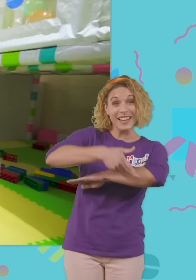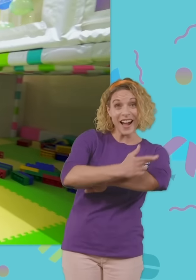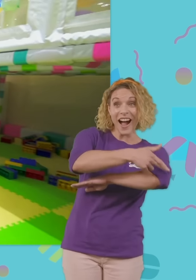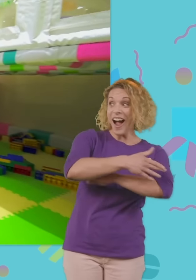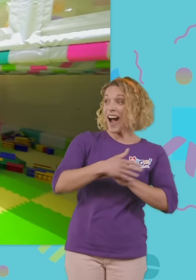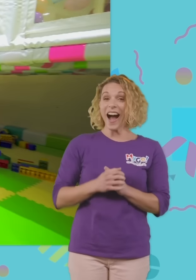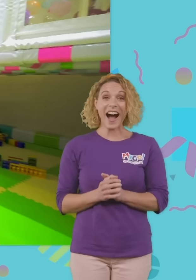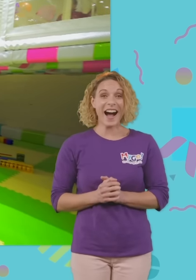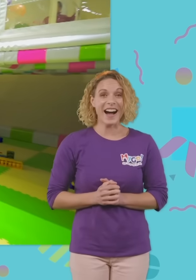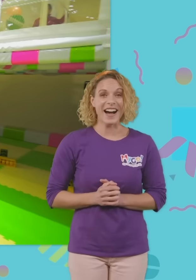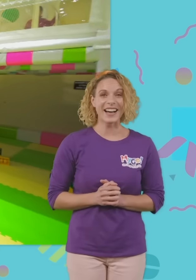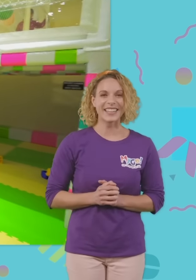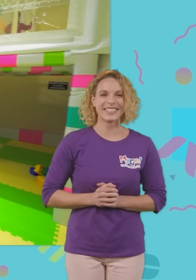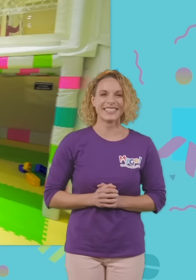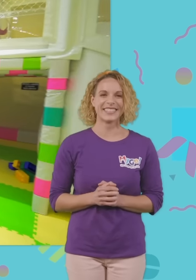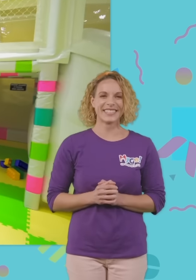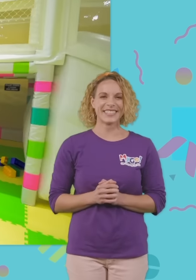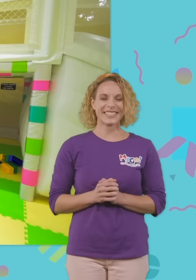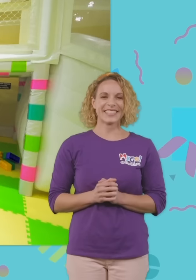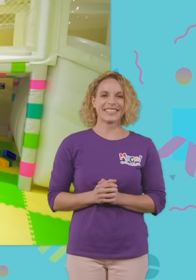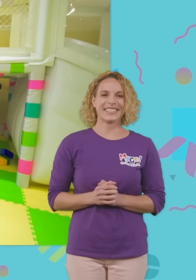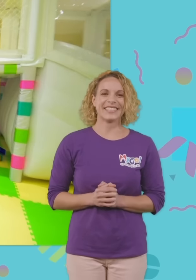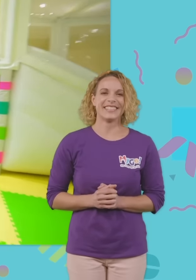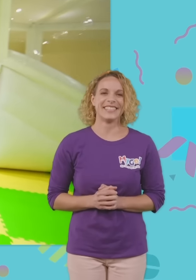and a blue dolphin.